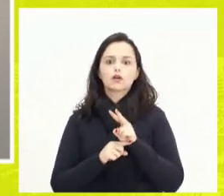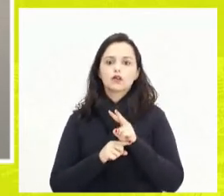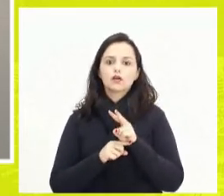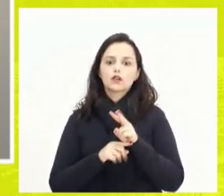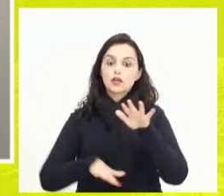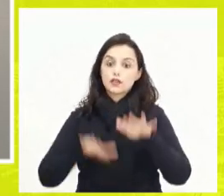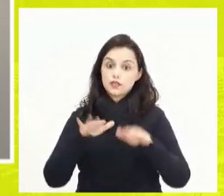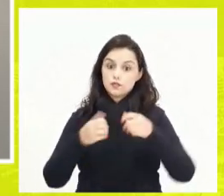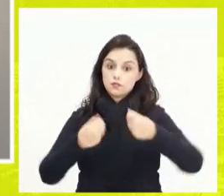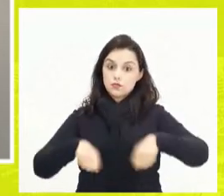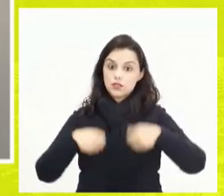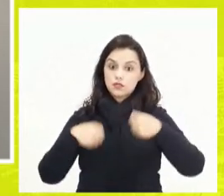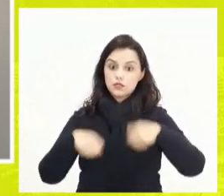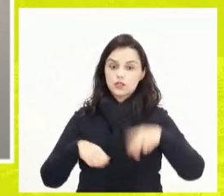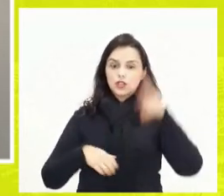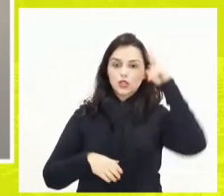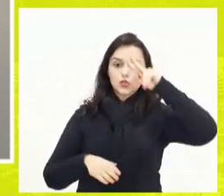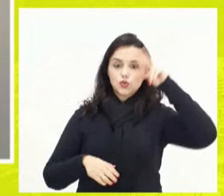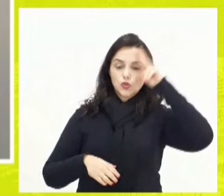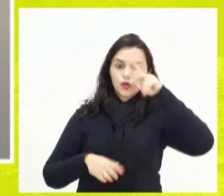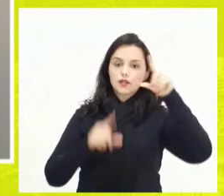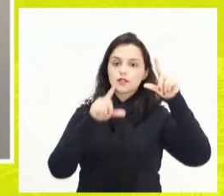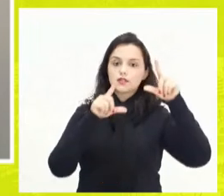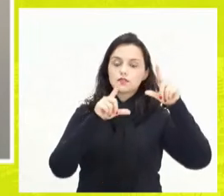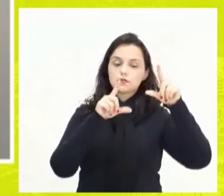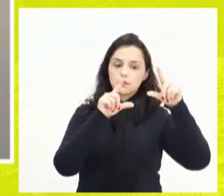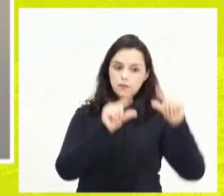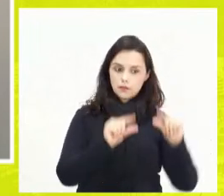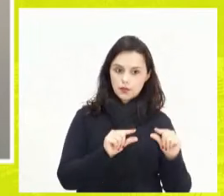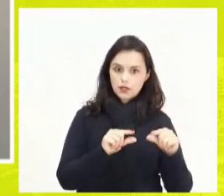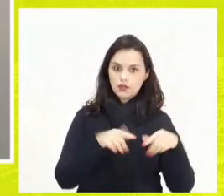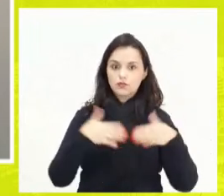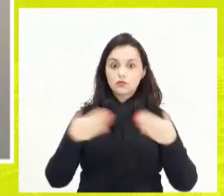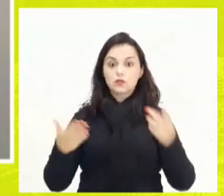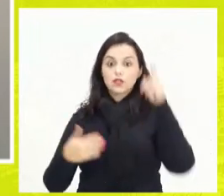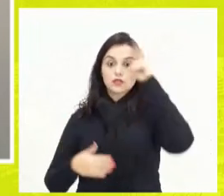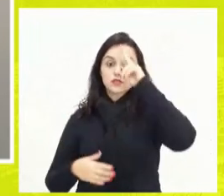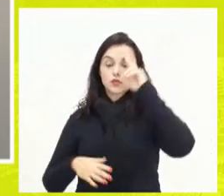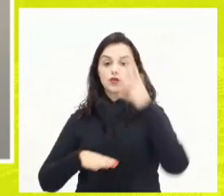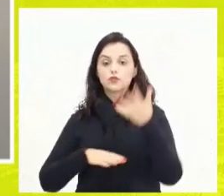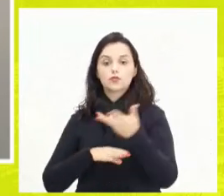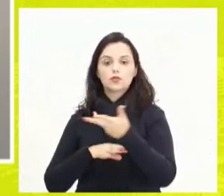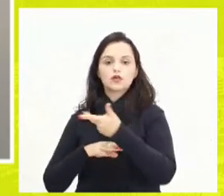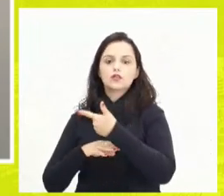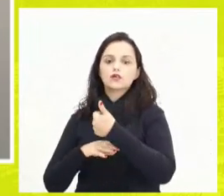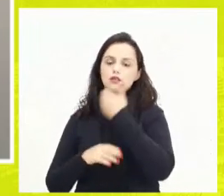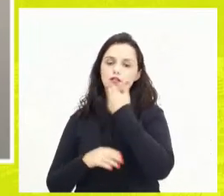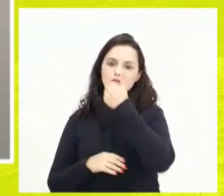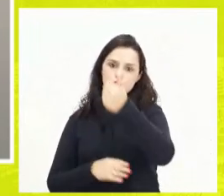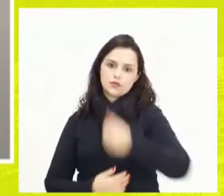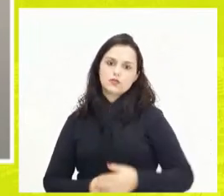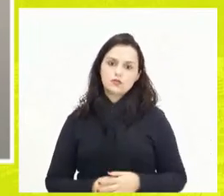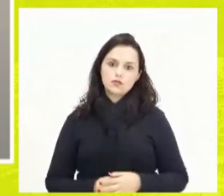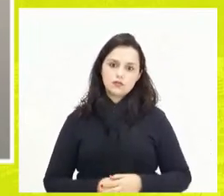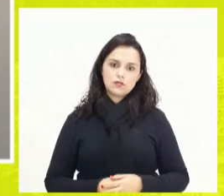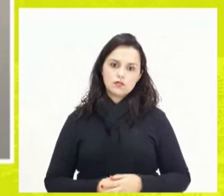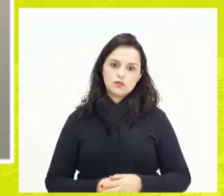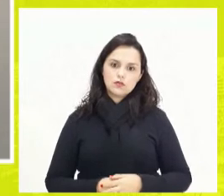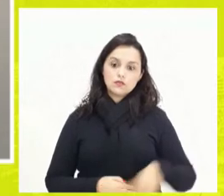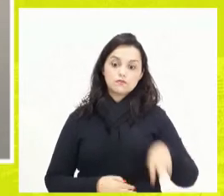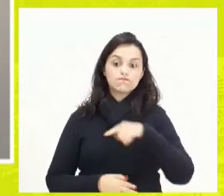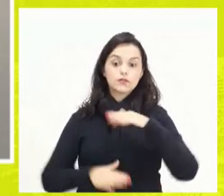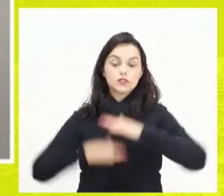job maybe we should maybe i don't know write less articles and and really dedicate